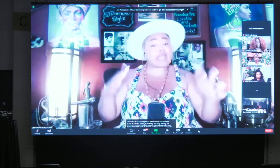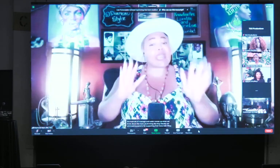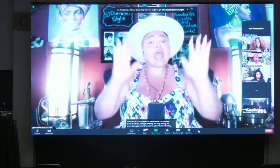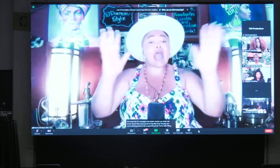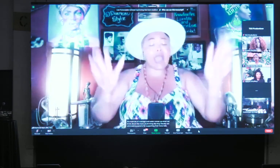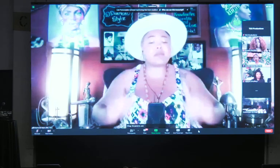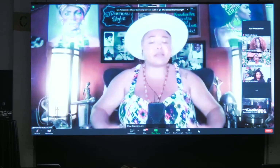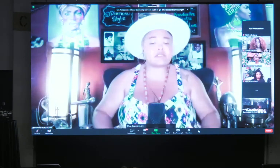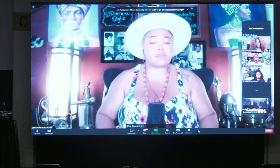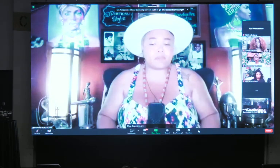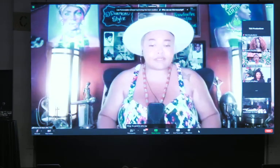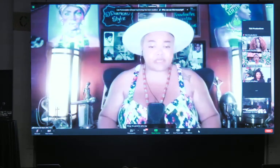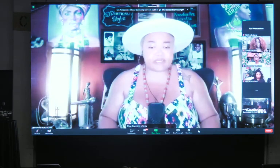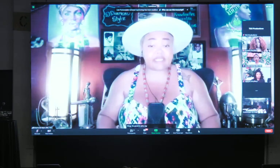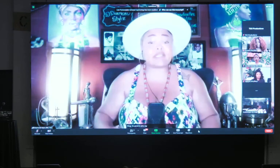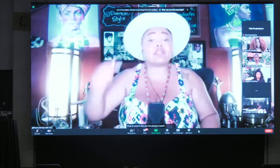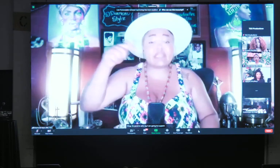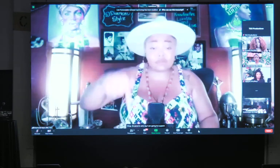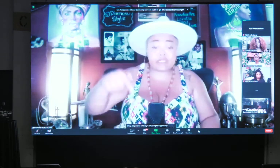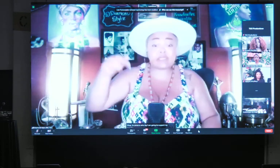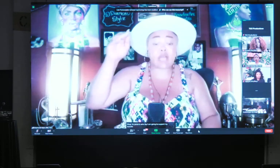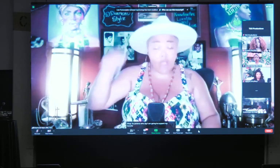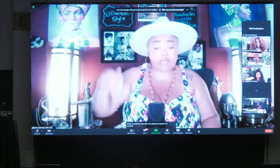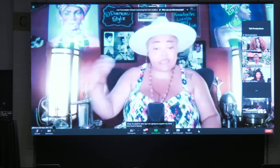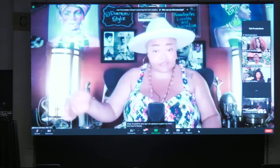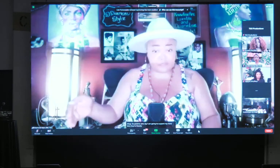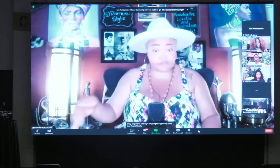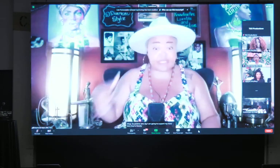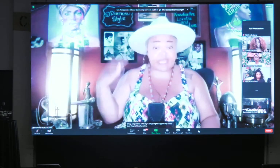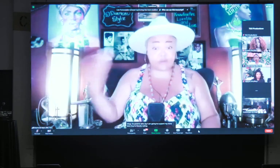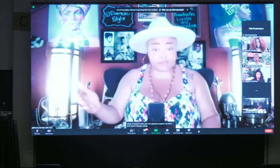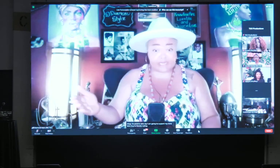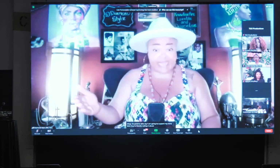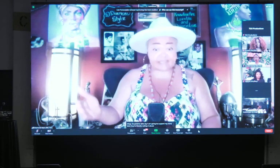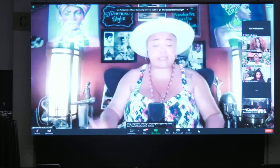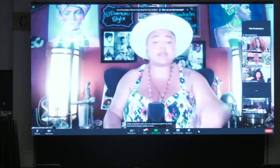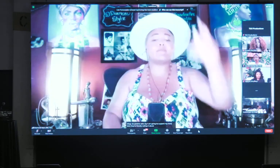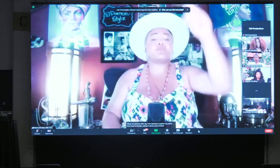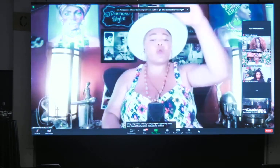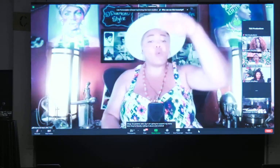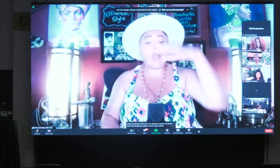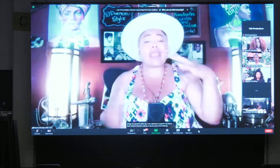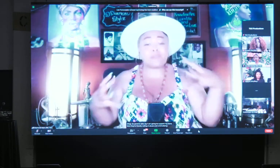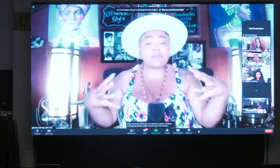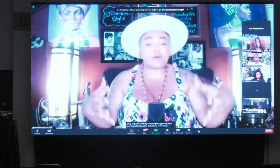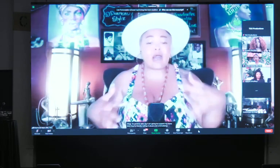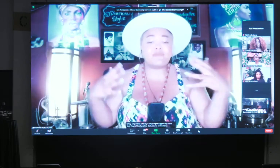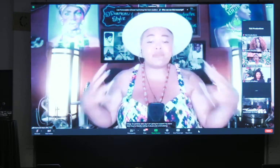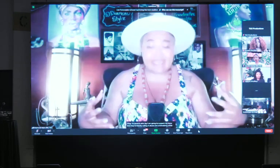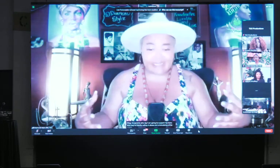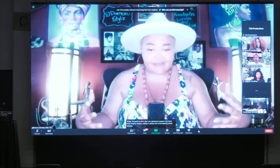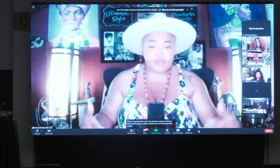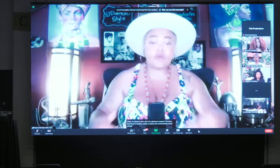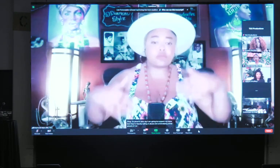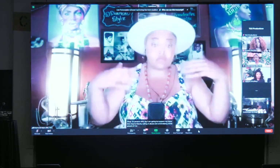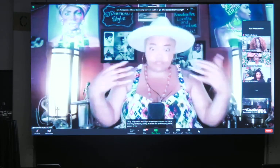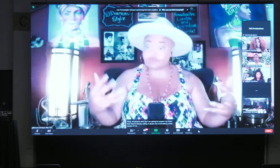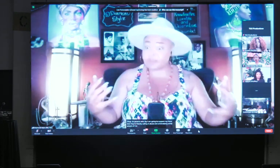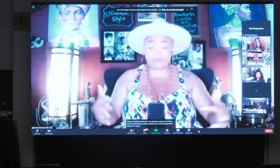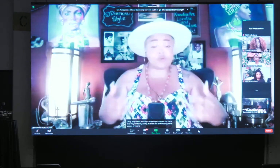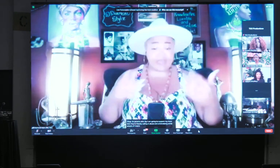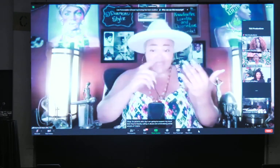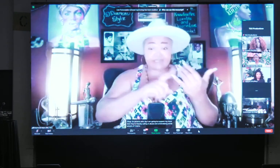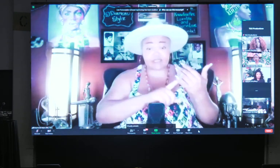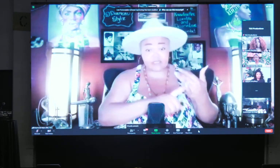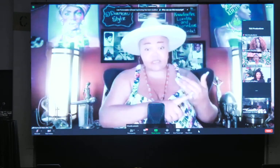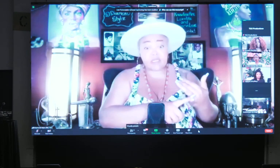who say I am gonna support my trans kids, they're literally calling it abuse and criminalizing. White people of means, usually people